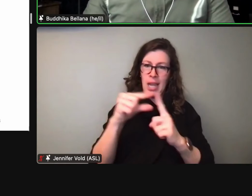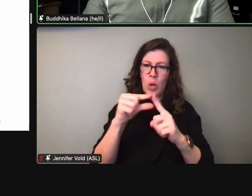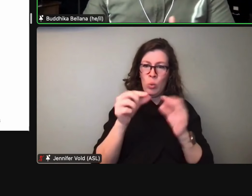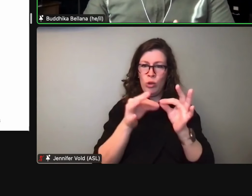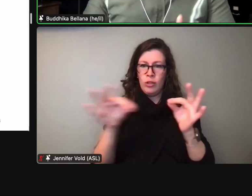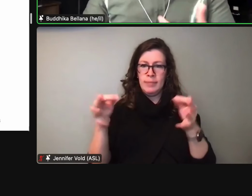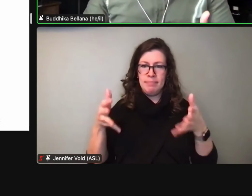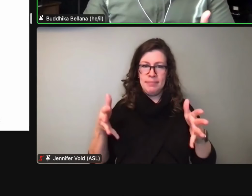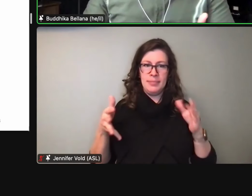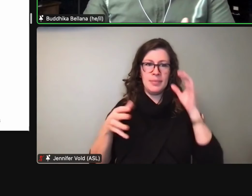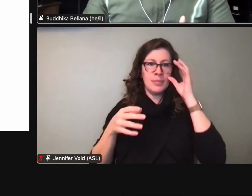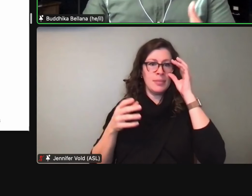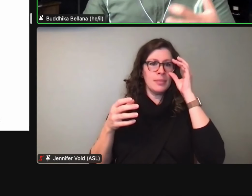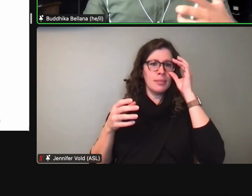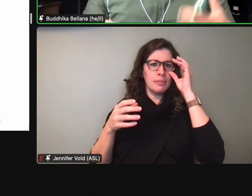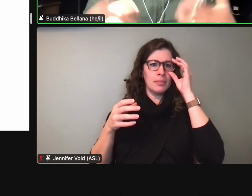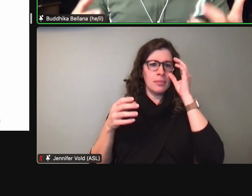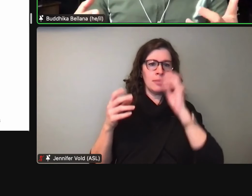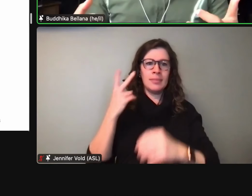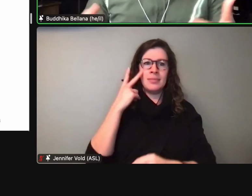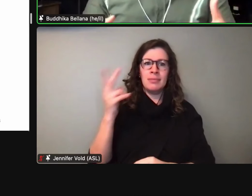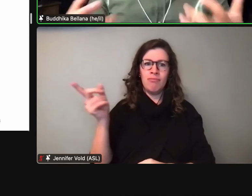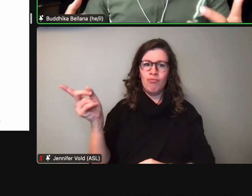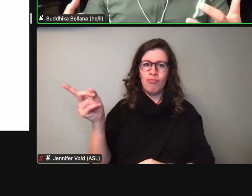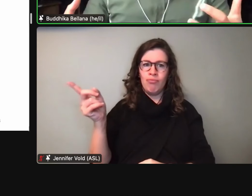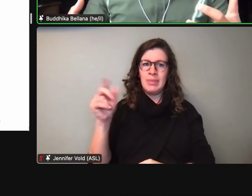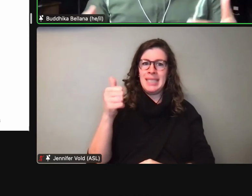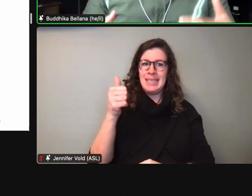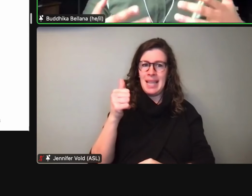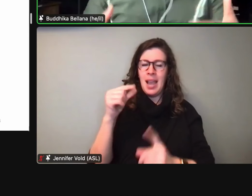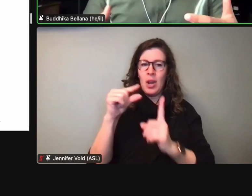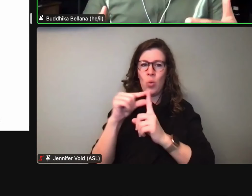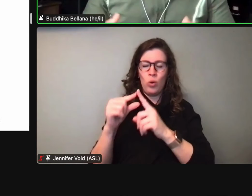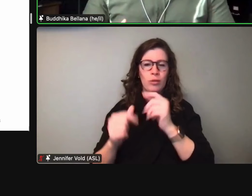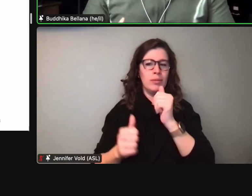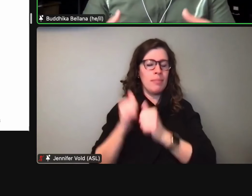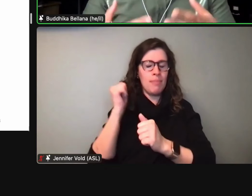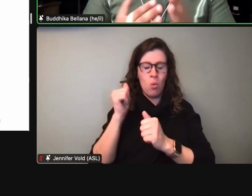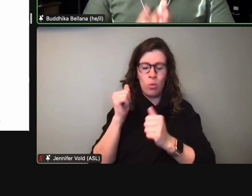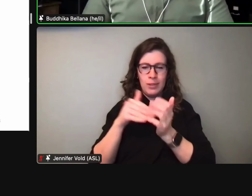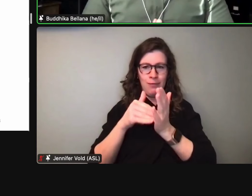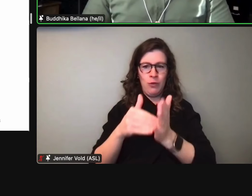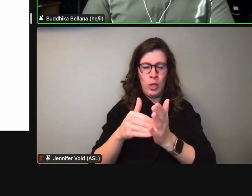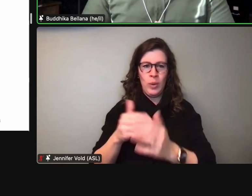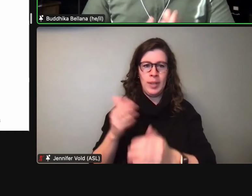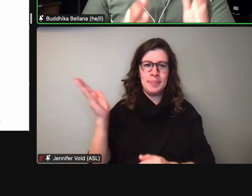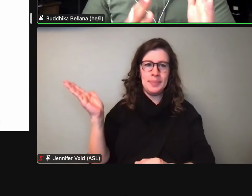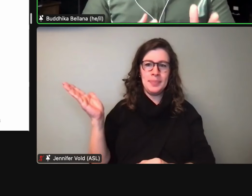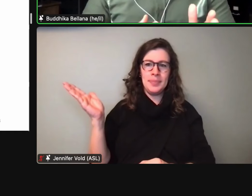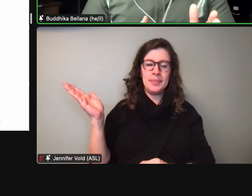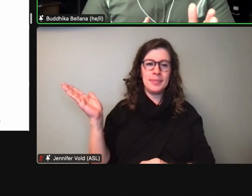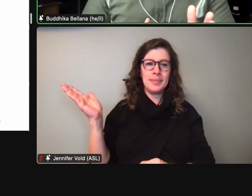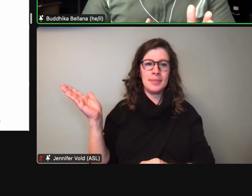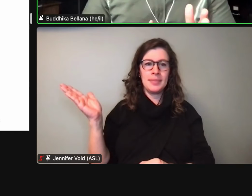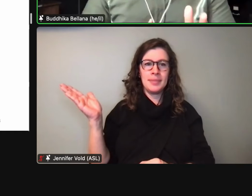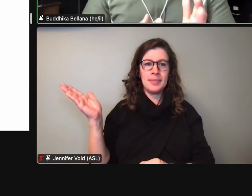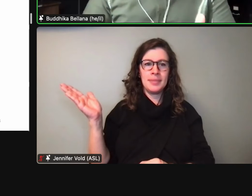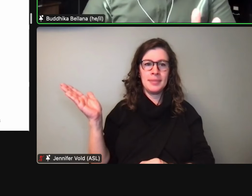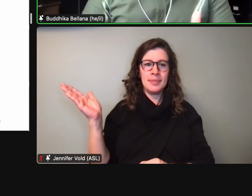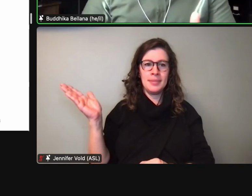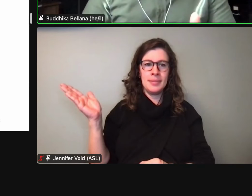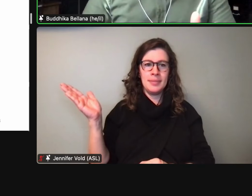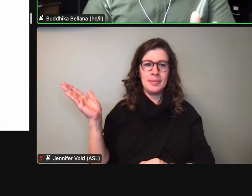And these are the 10 words that were most frequent across our participants for each of the conditions. So in the intact condition, you can see the words that came